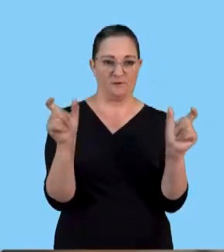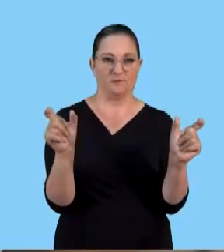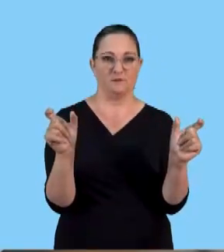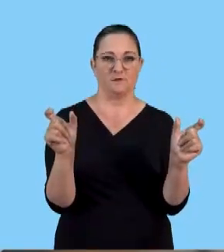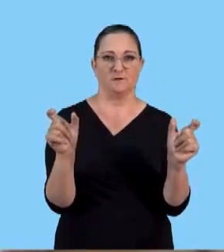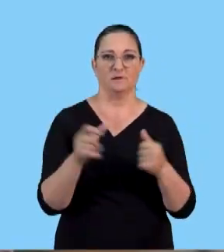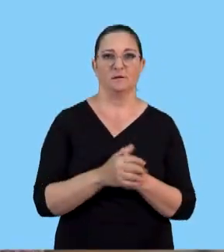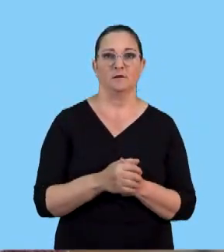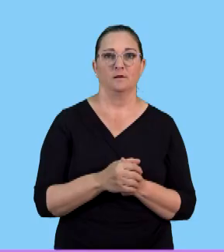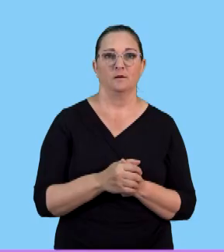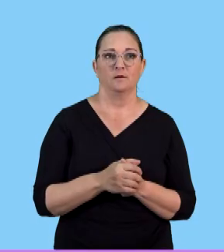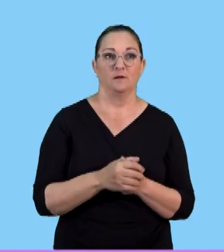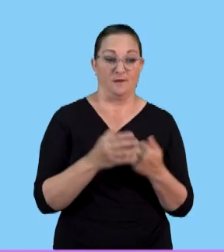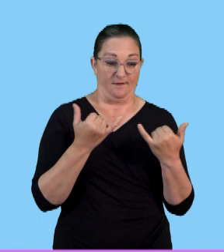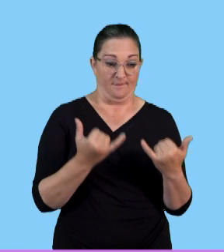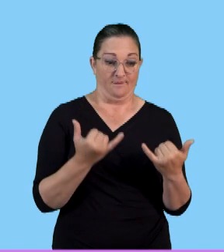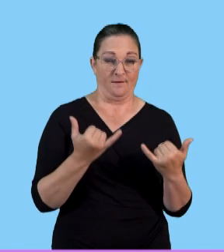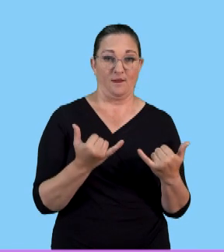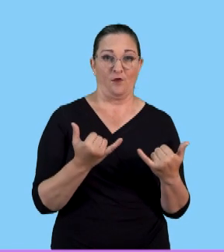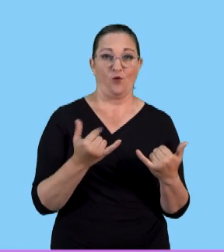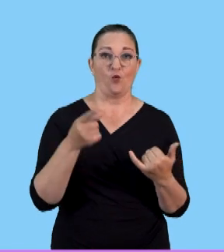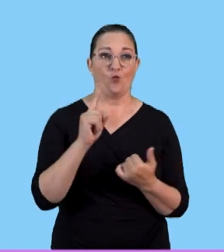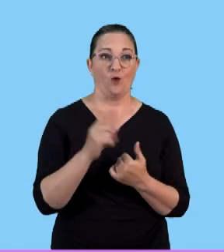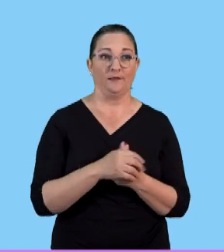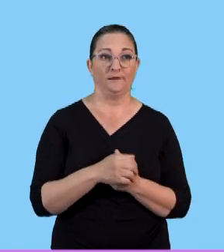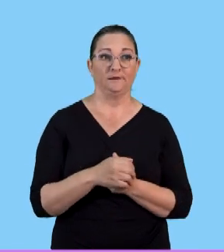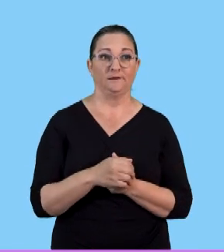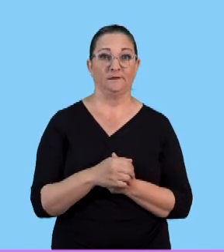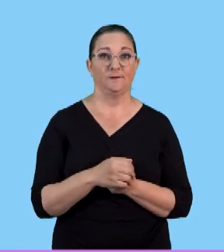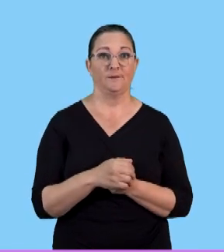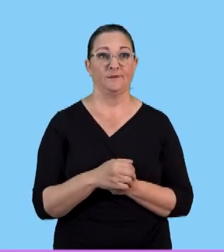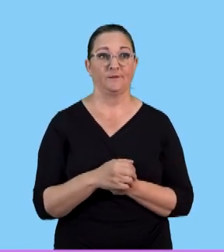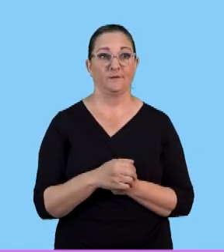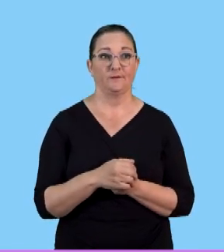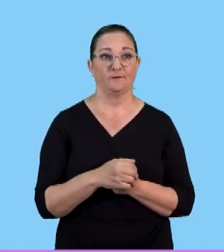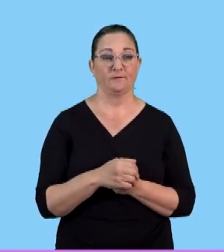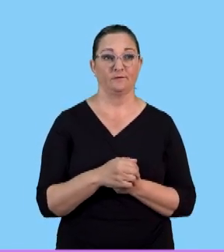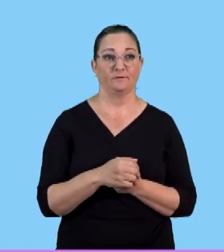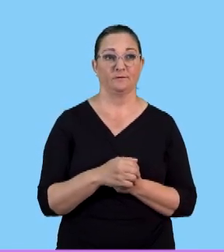because we are going to say the current readings,